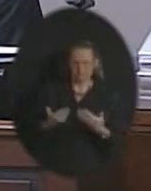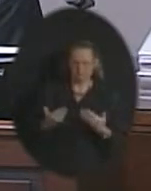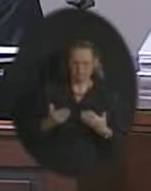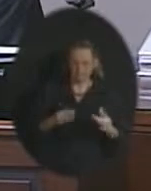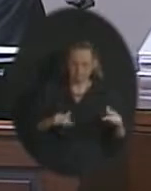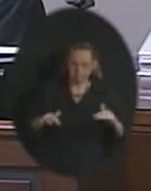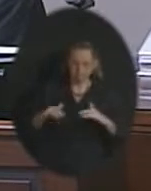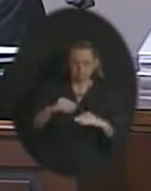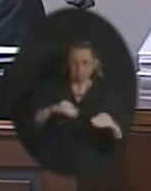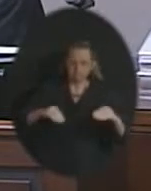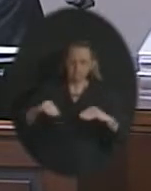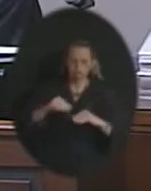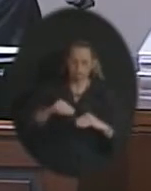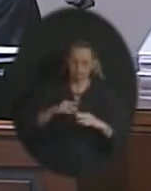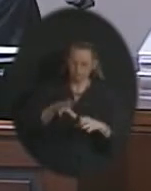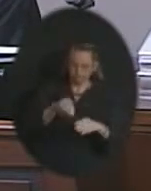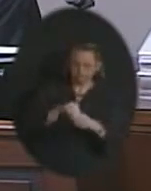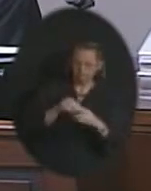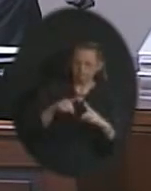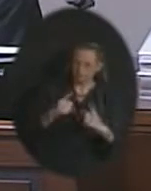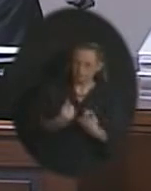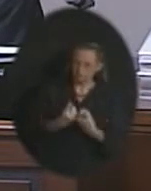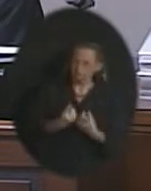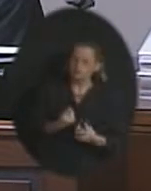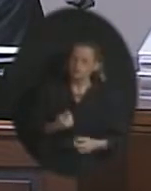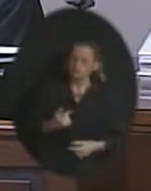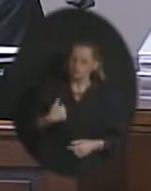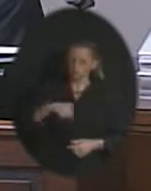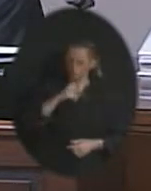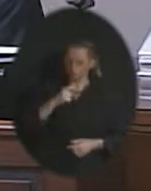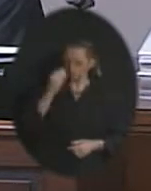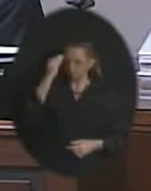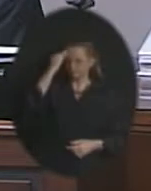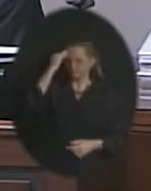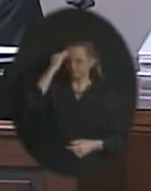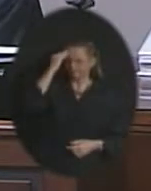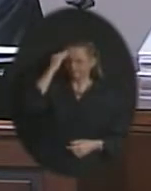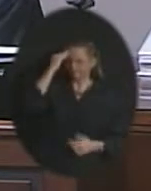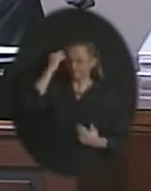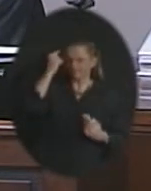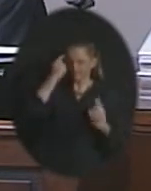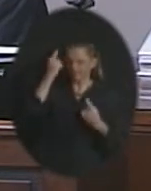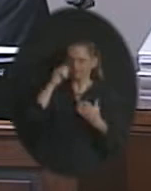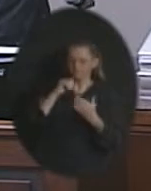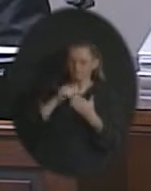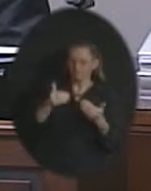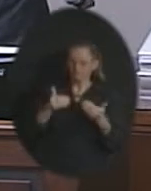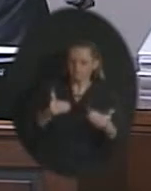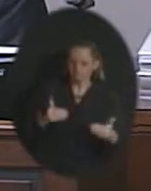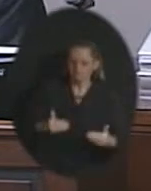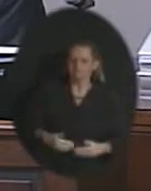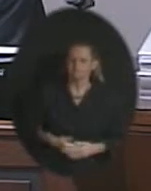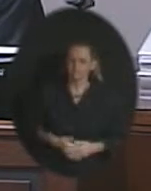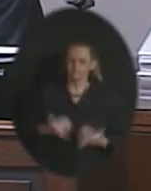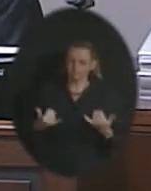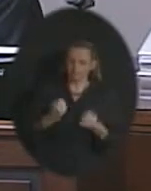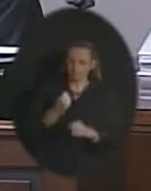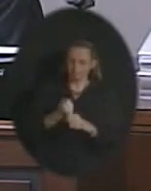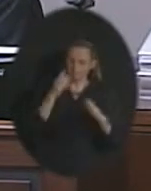district. So that's something to be cognizant of moving forward. But this year we were focusing